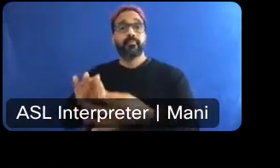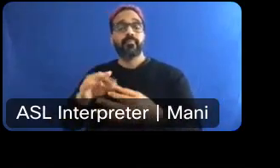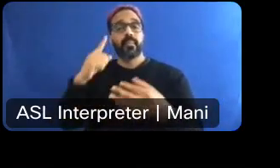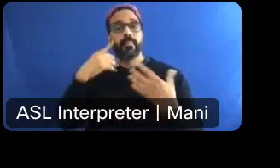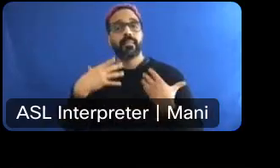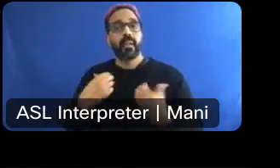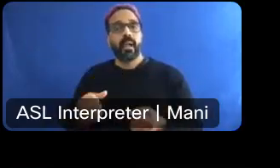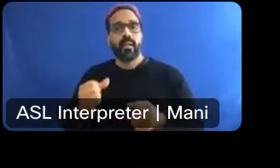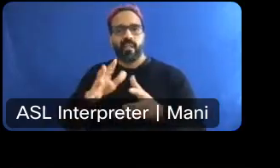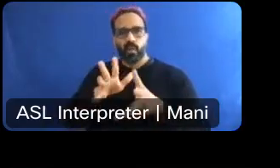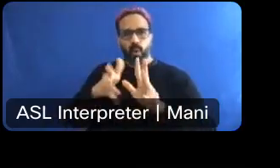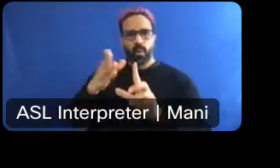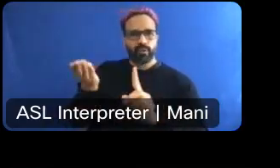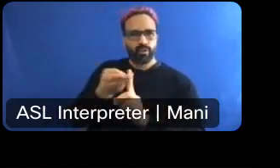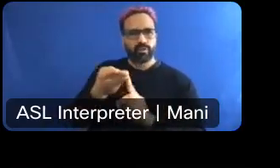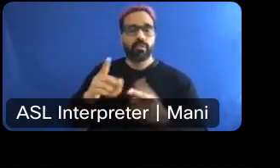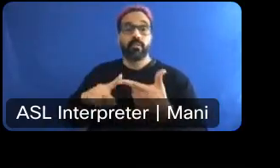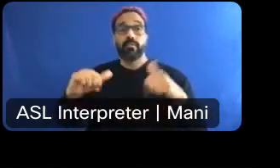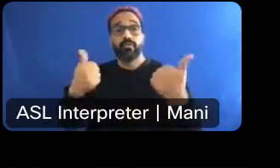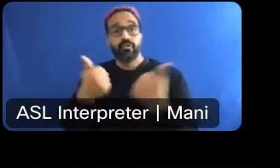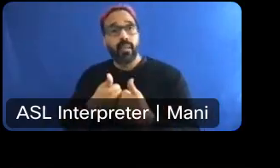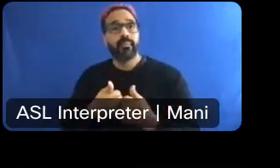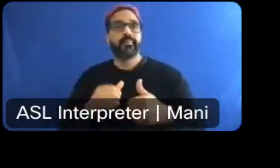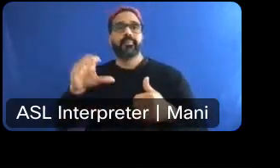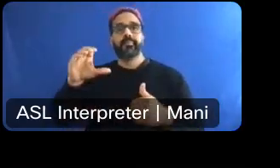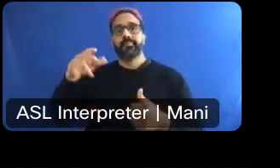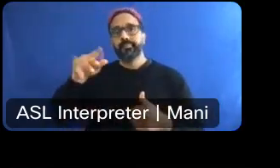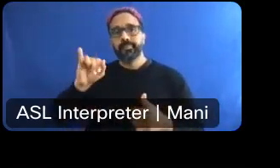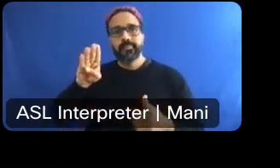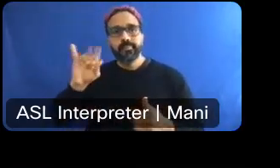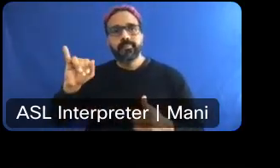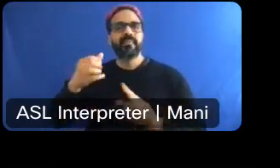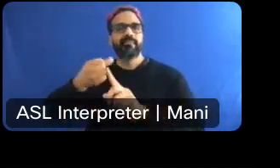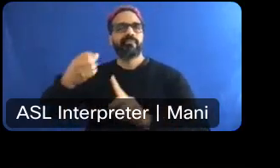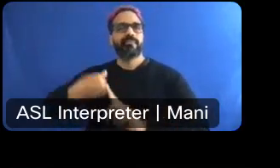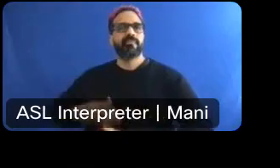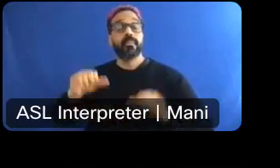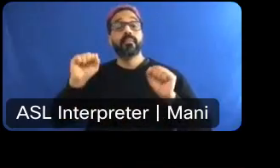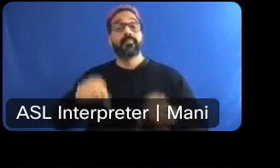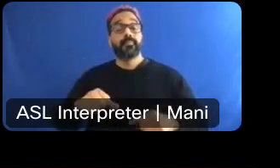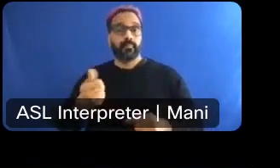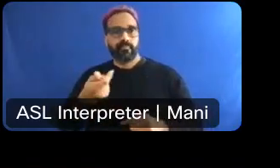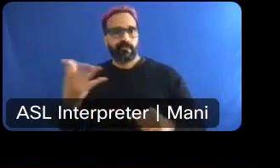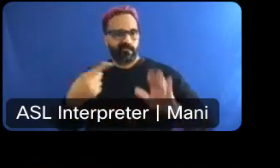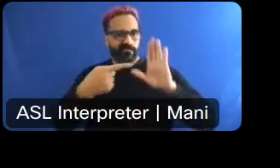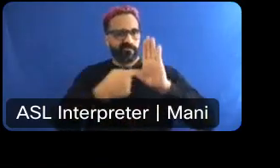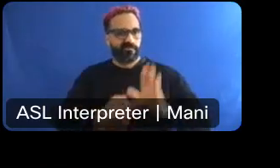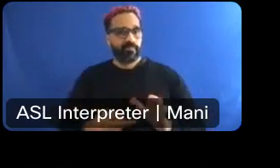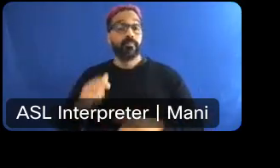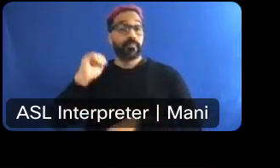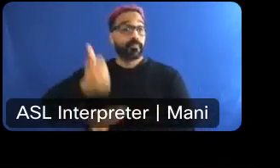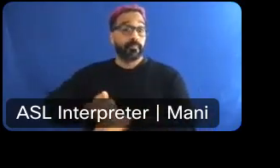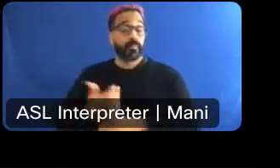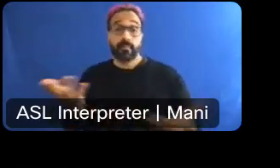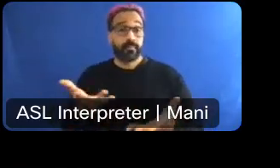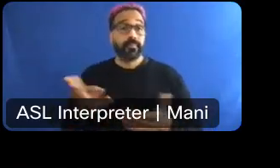health challenges, and partner-inflicted brain injury. A couple of examples that can be implemented include